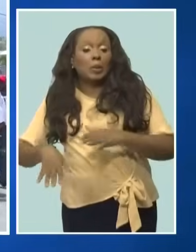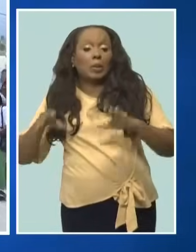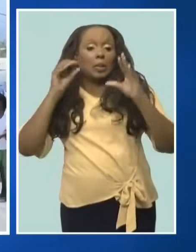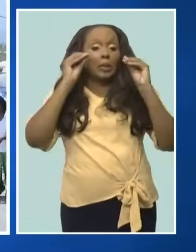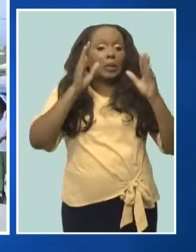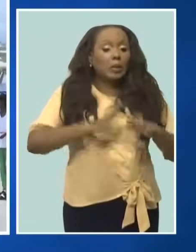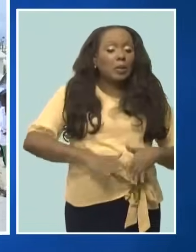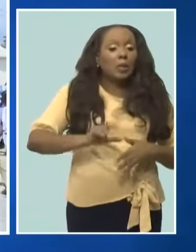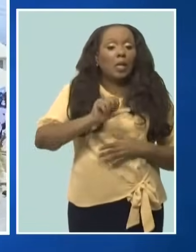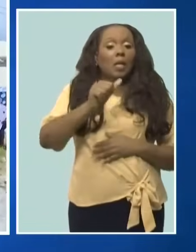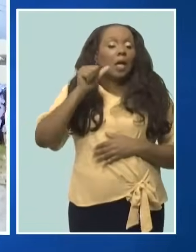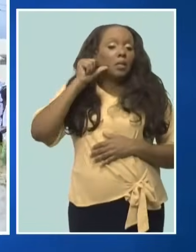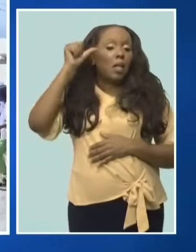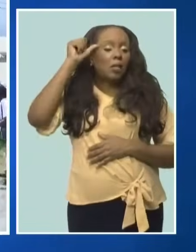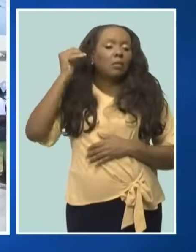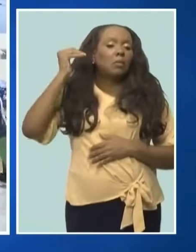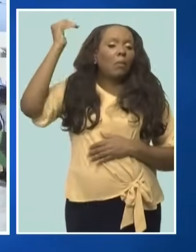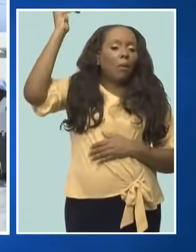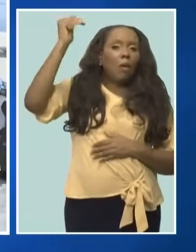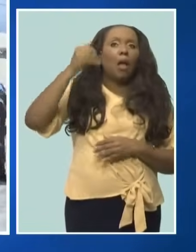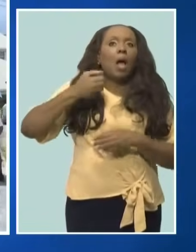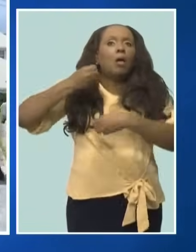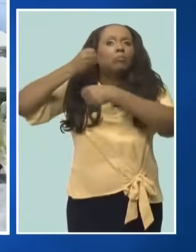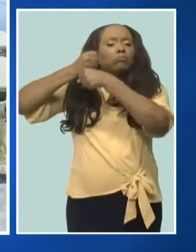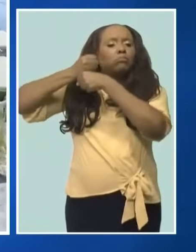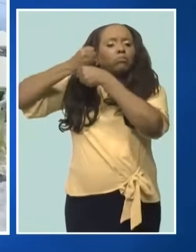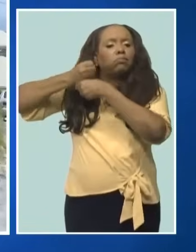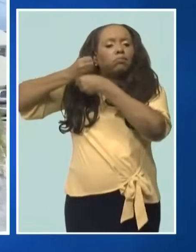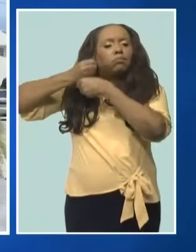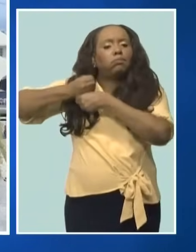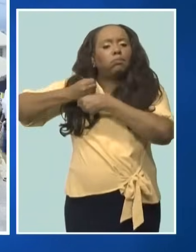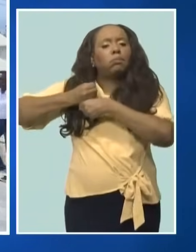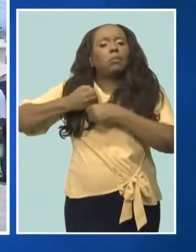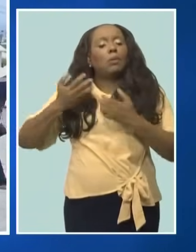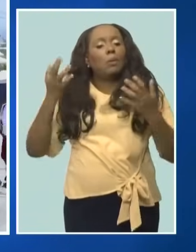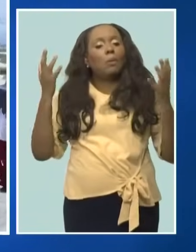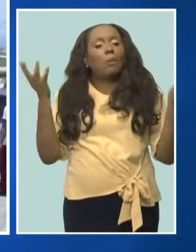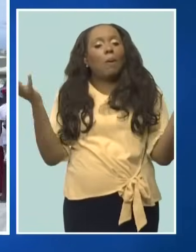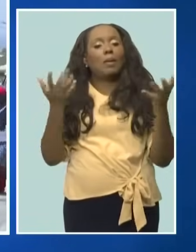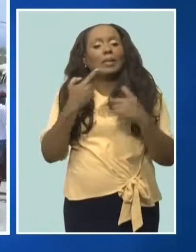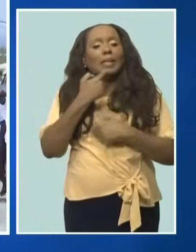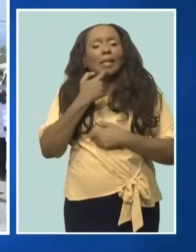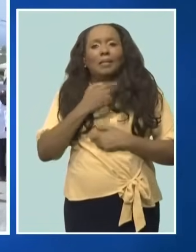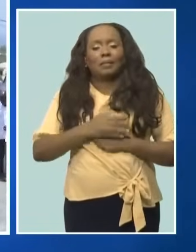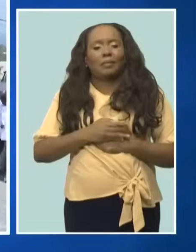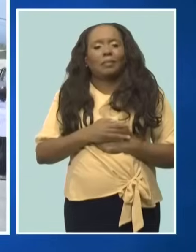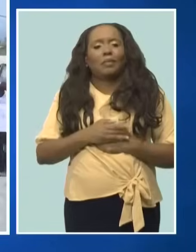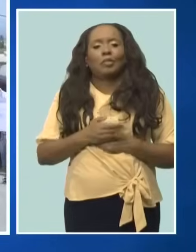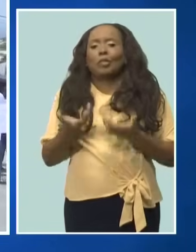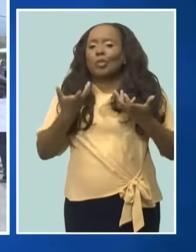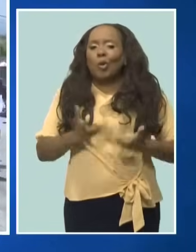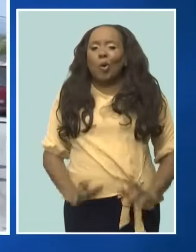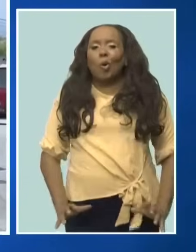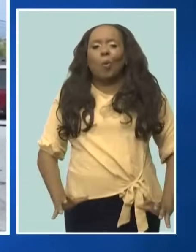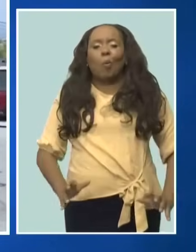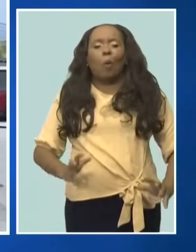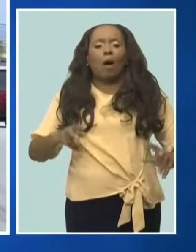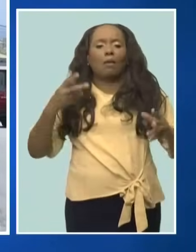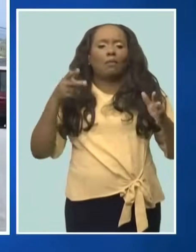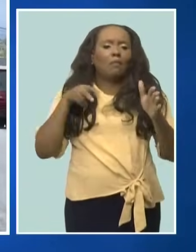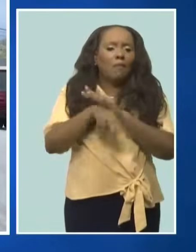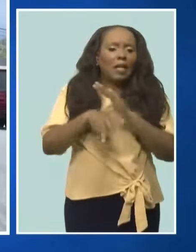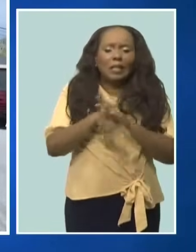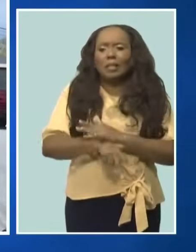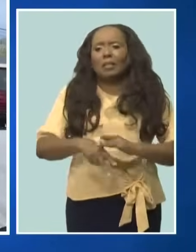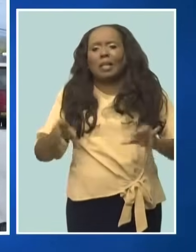and other adults, carried placards which bore messages that they want violence to end and guns off the streets.